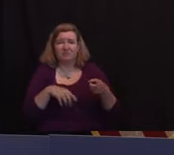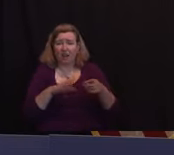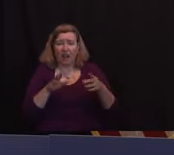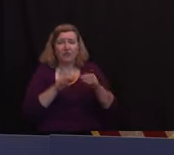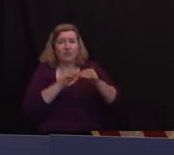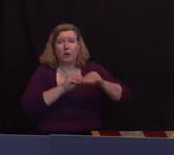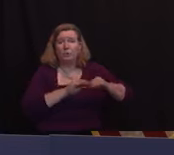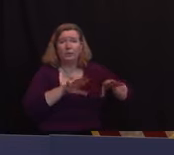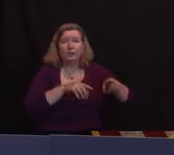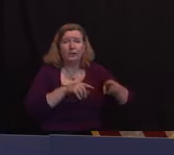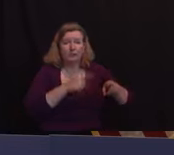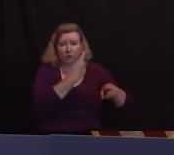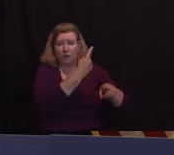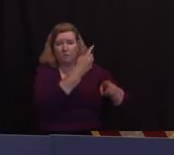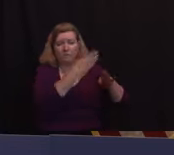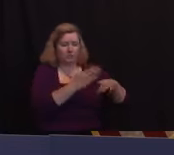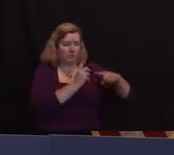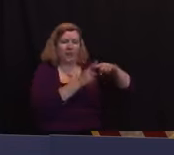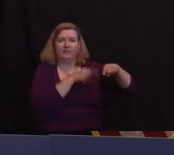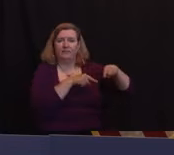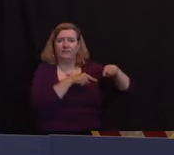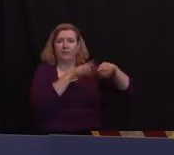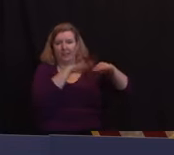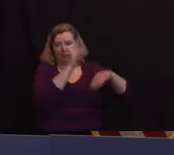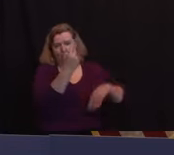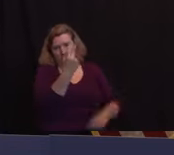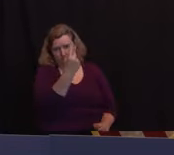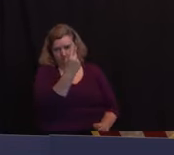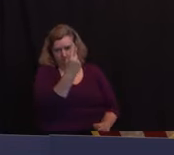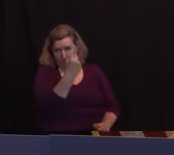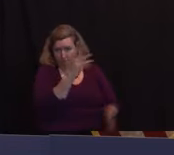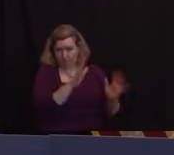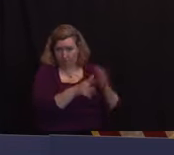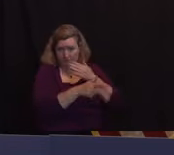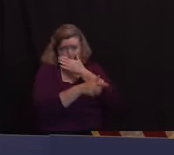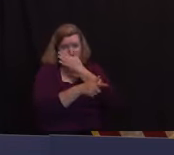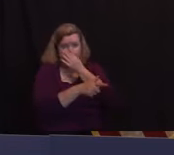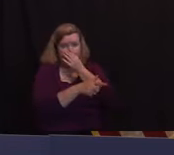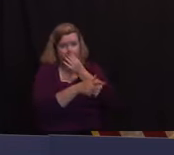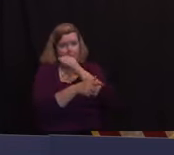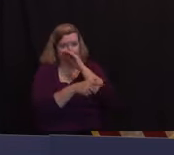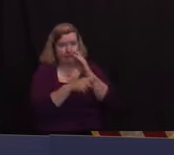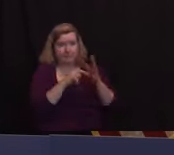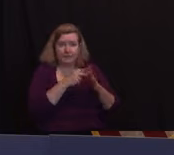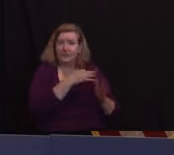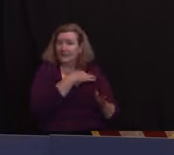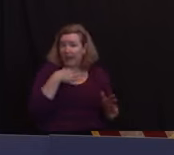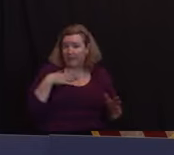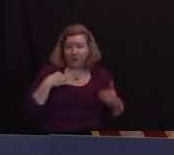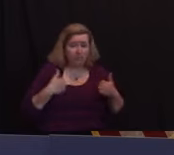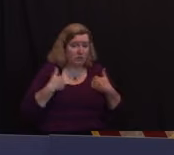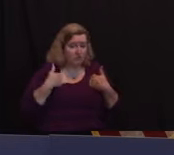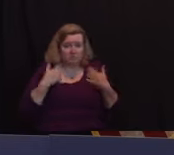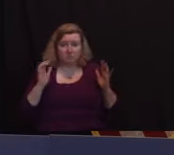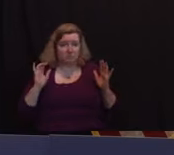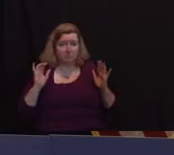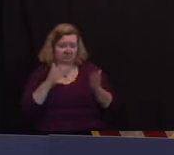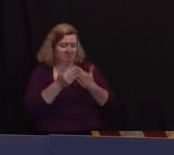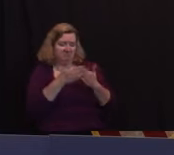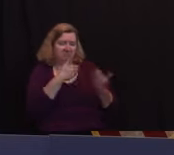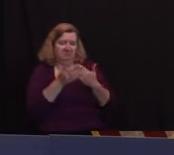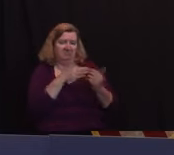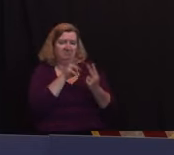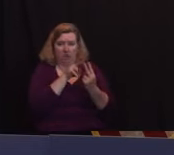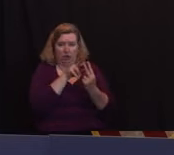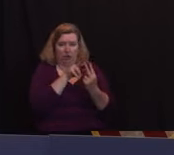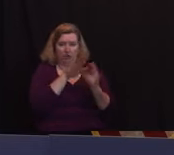one positive case, either in staff or in a resident. If you look at those 52